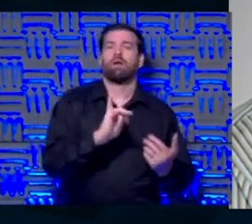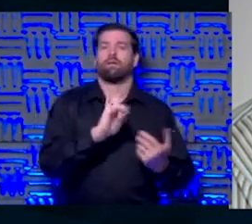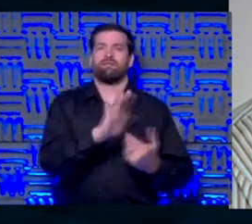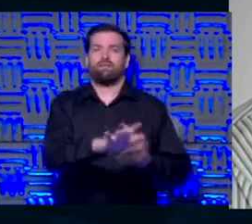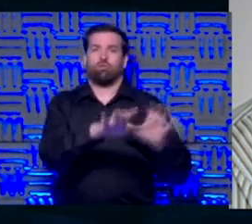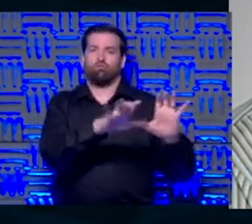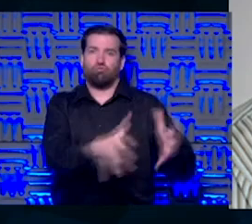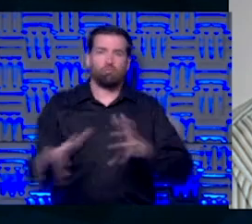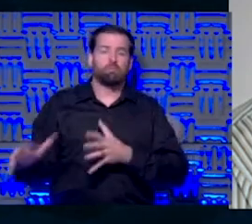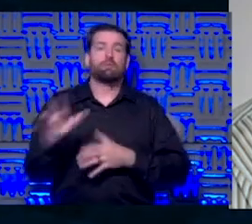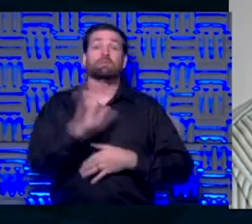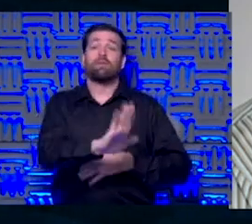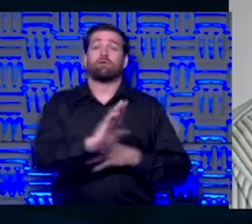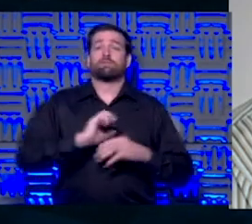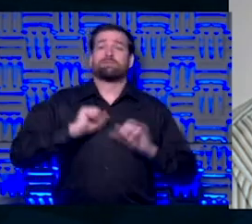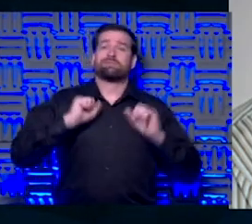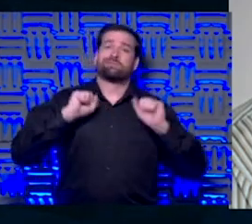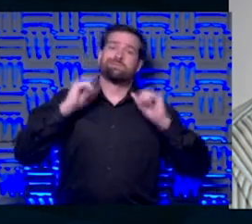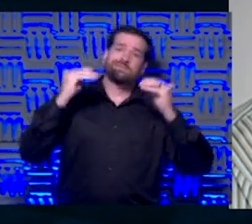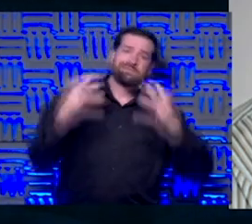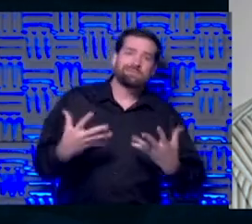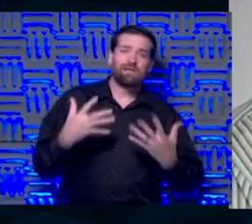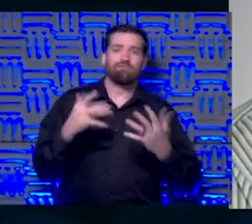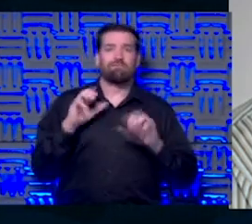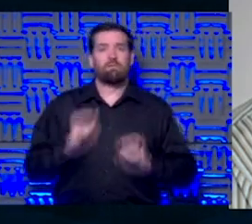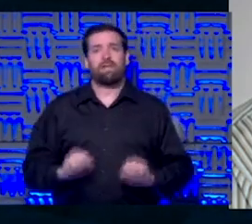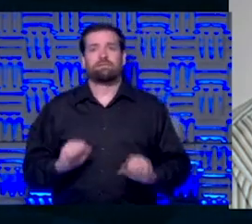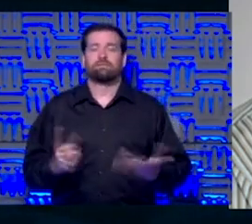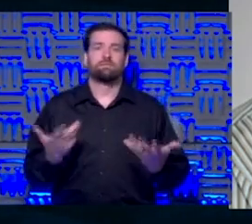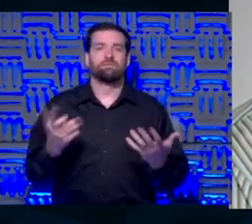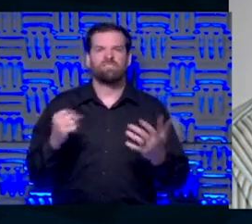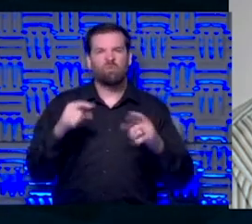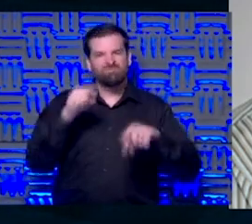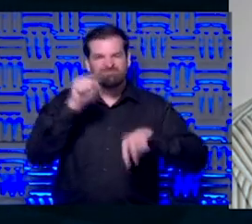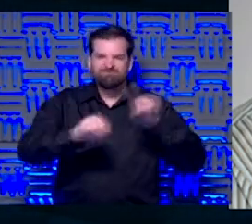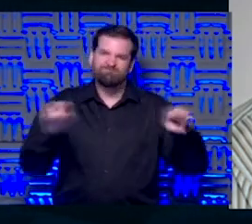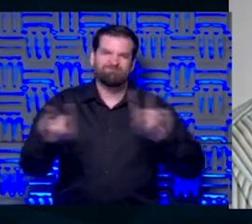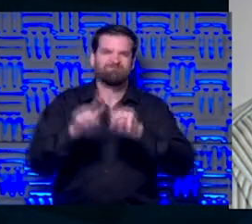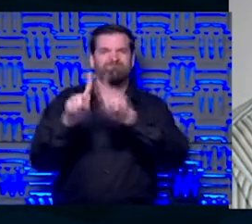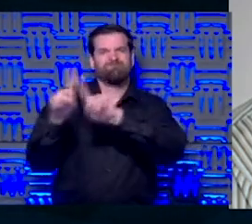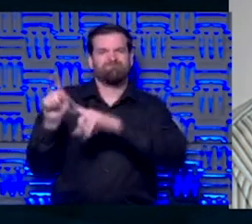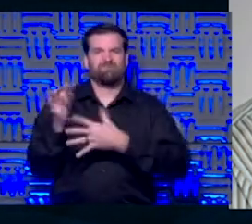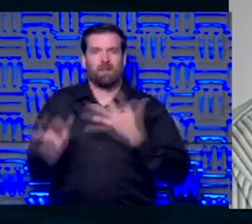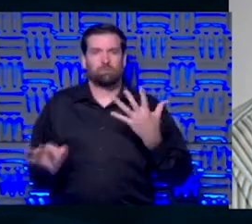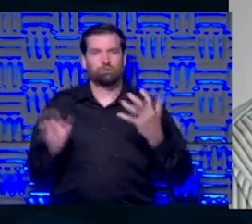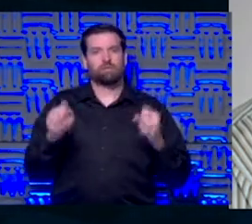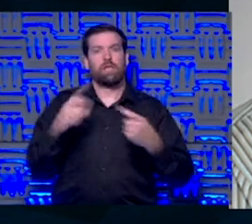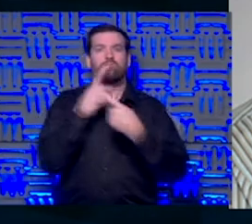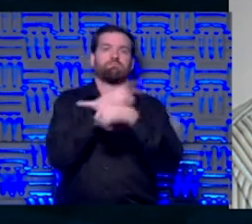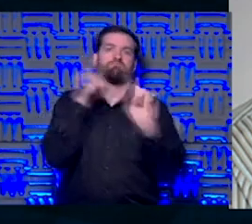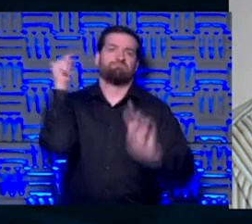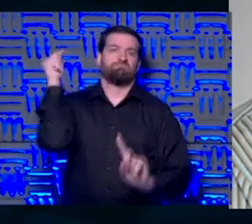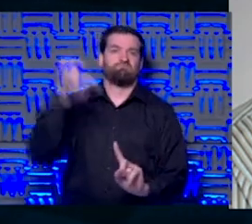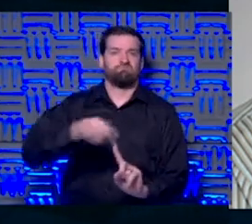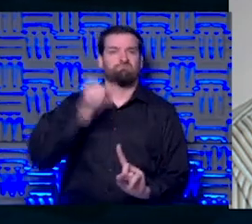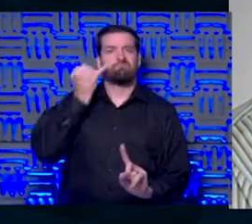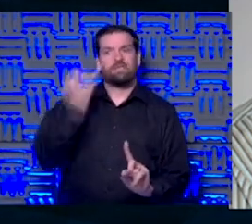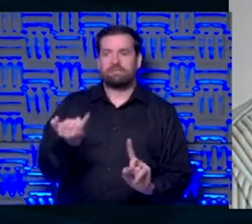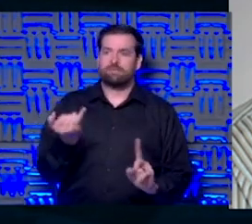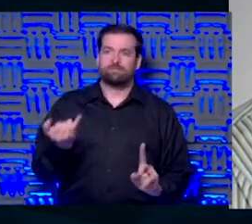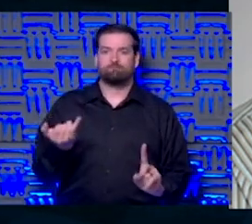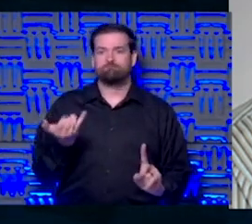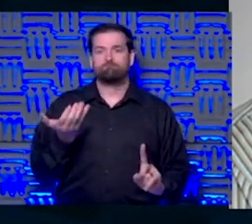what their staffing capacities are and all that stuff. So I think there's multiple ways people can achieve this idea of basically